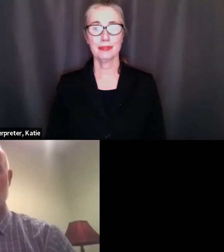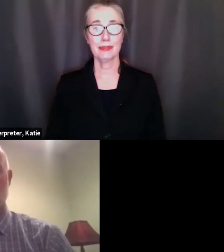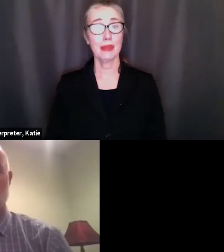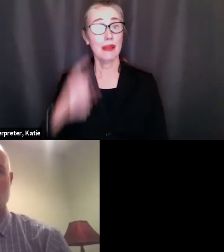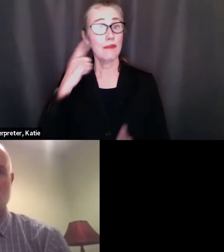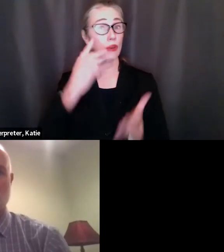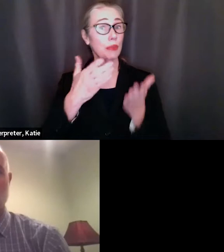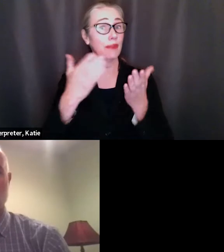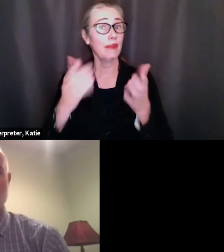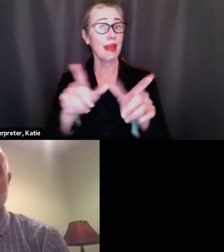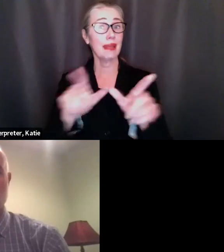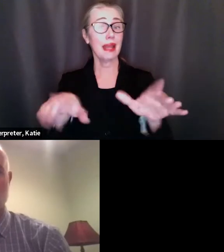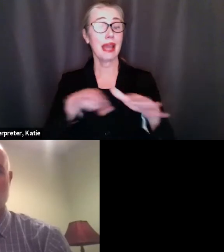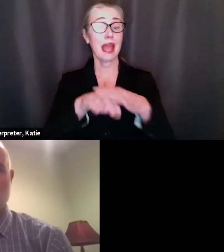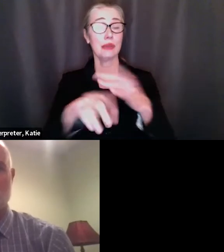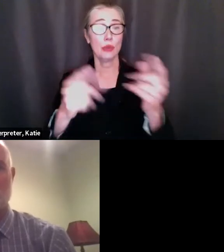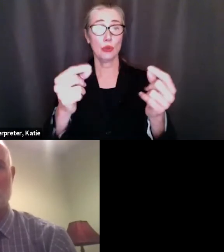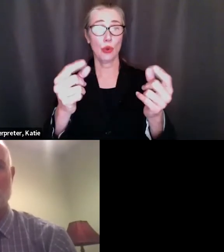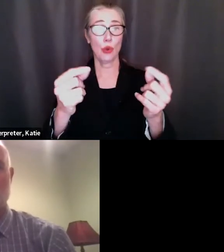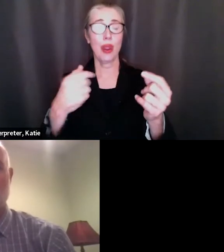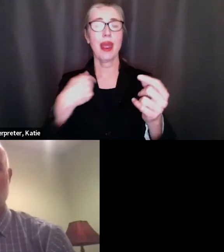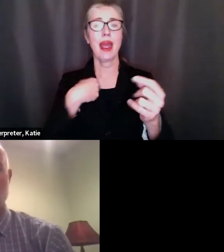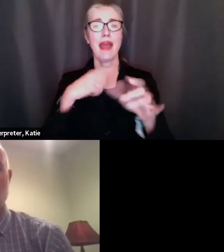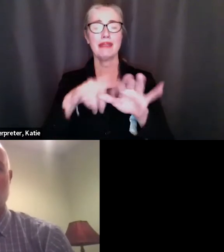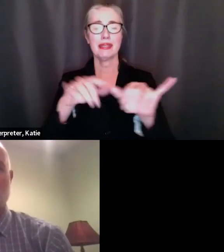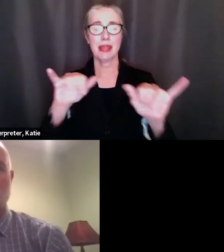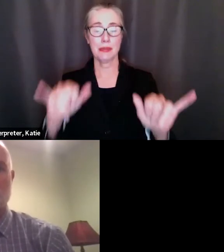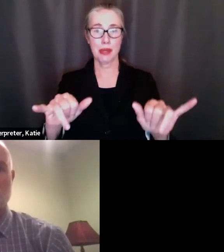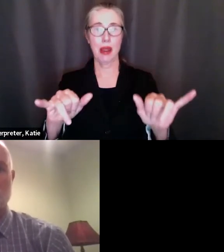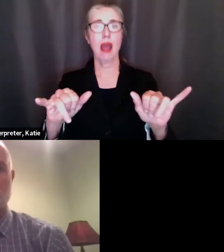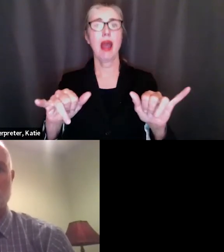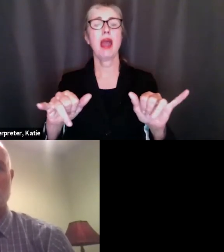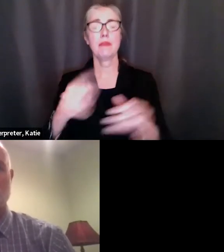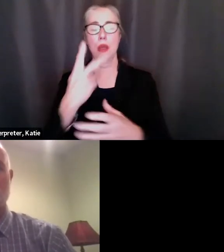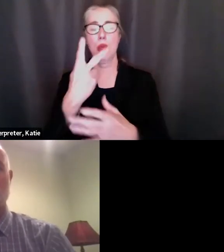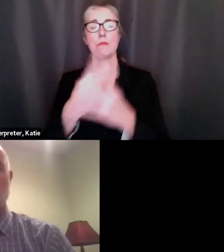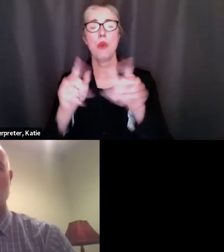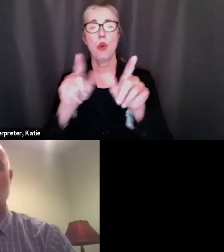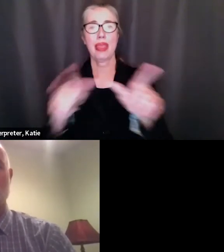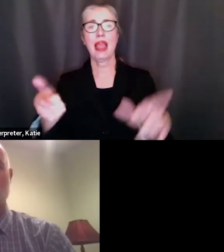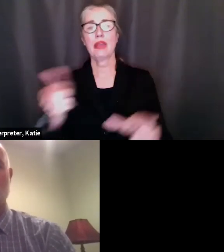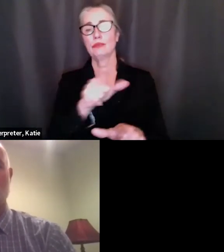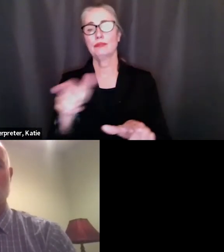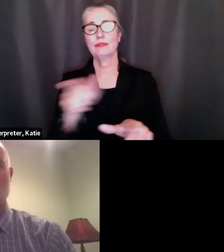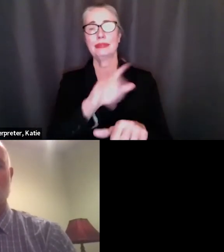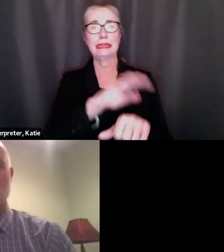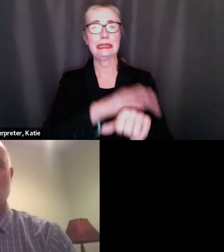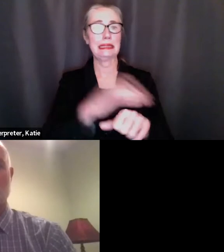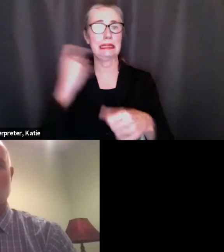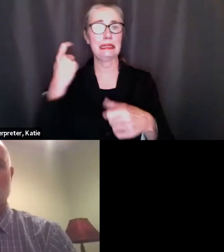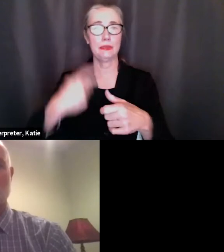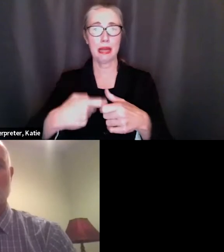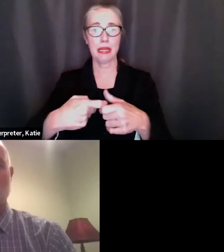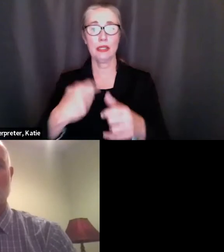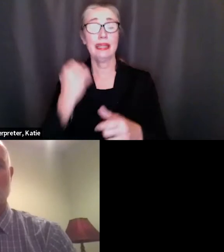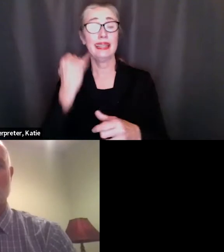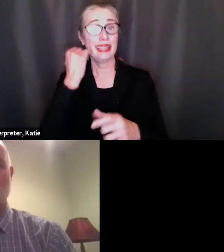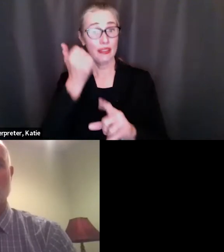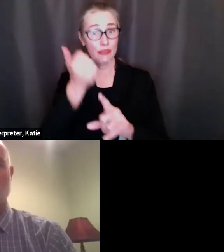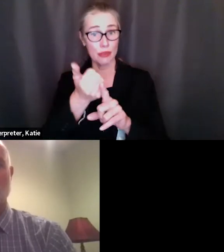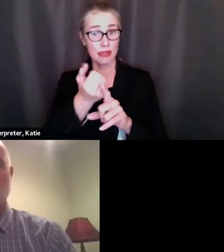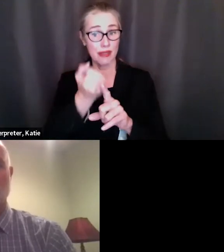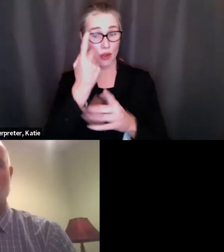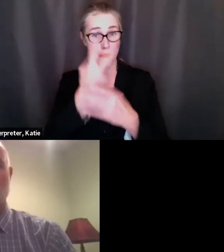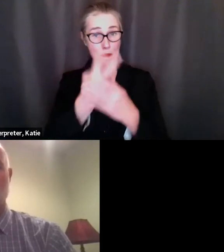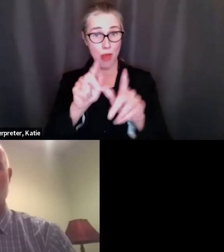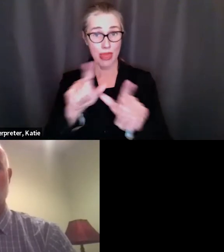provide language access we will be providing simultaneous bi-directional interpretation in english and spanish if you are bilingual you do